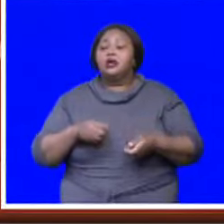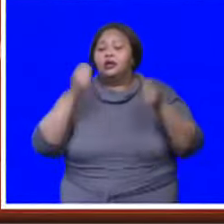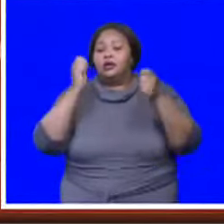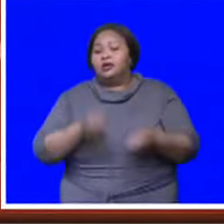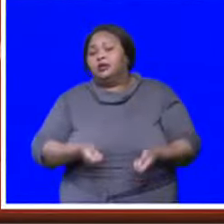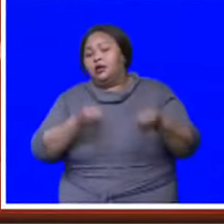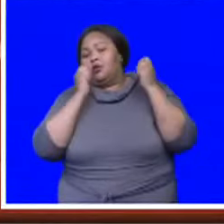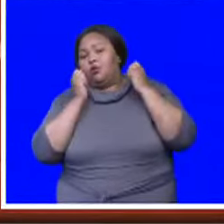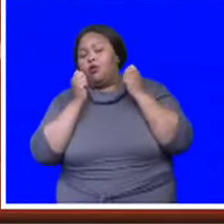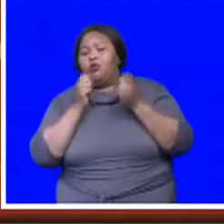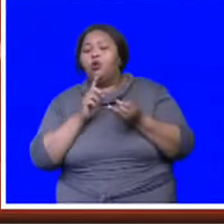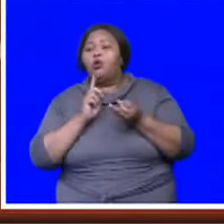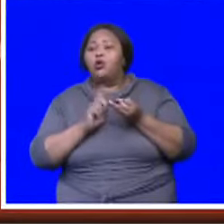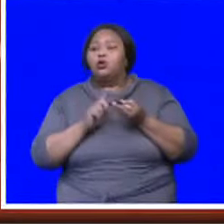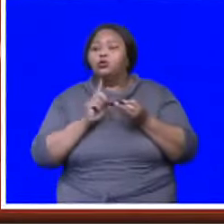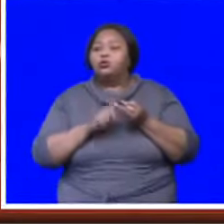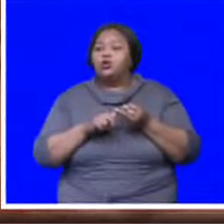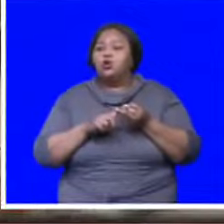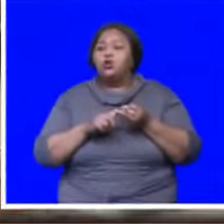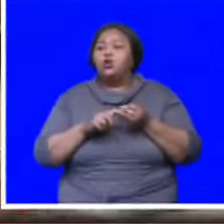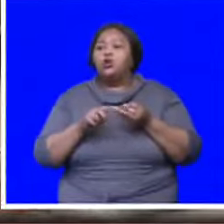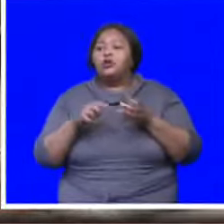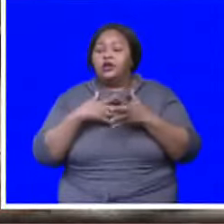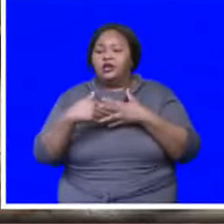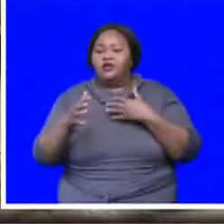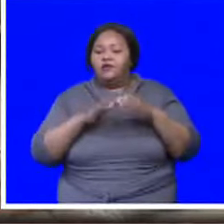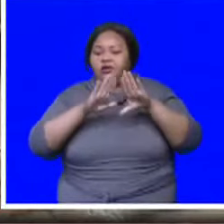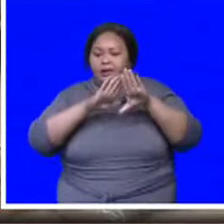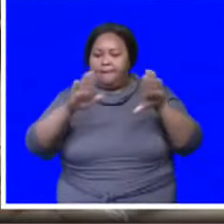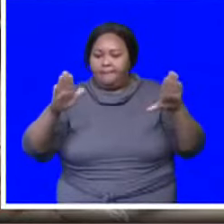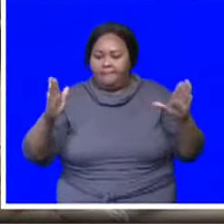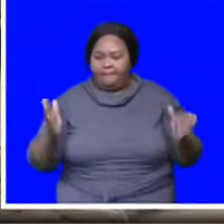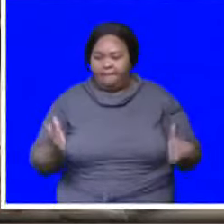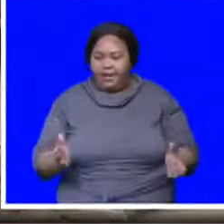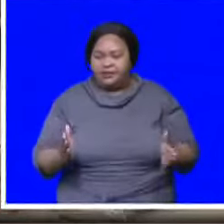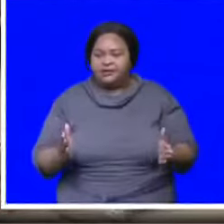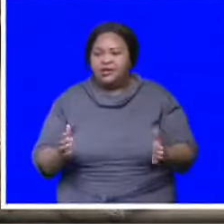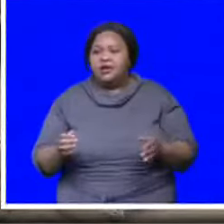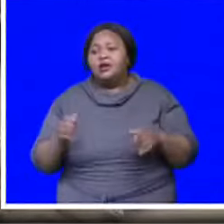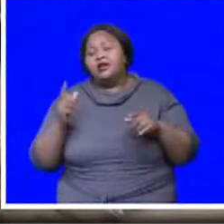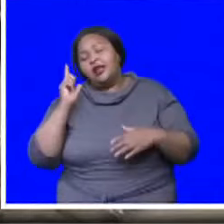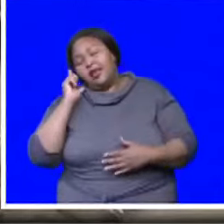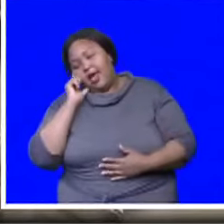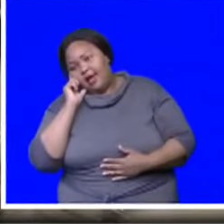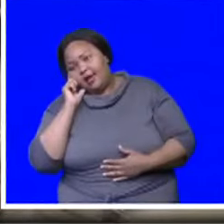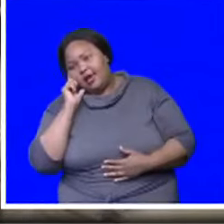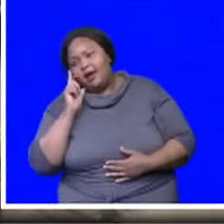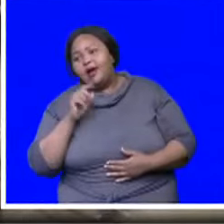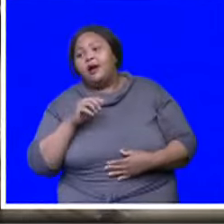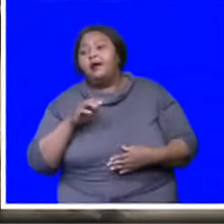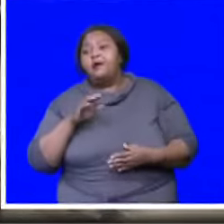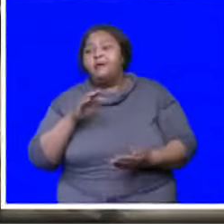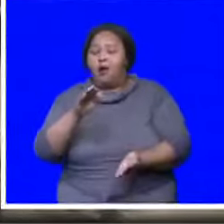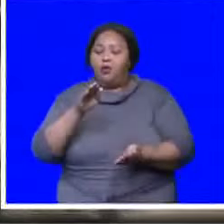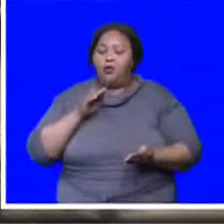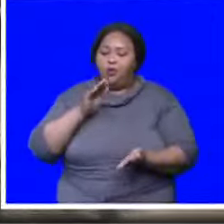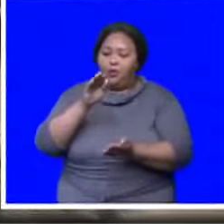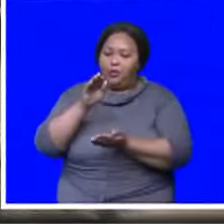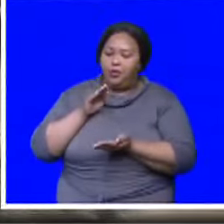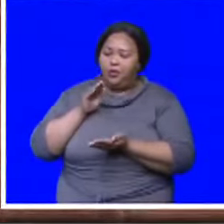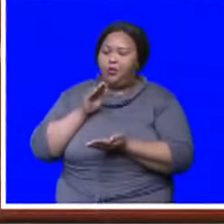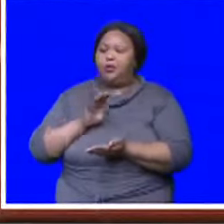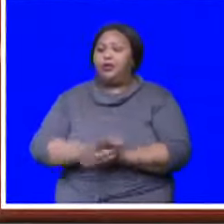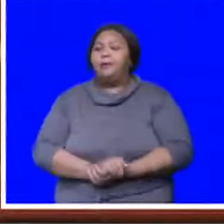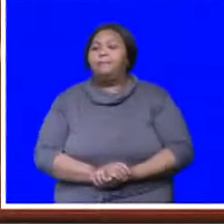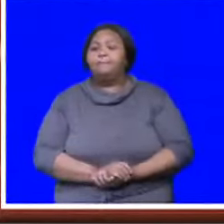and linen targeted for our hospitals. They saw the need that, among